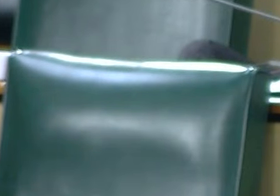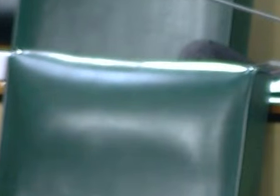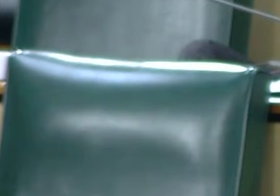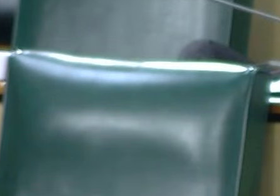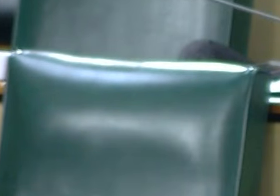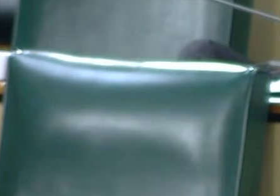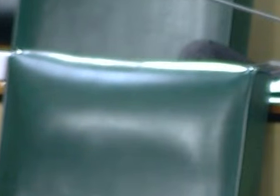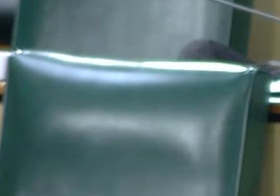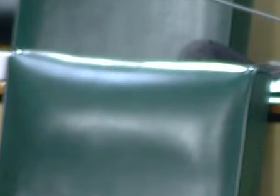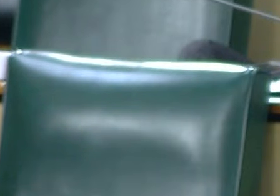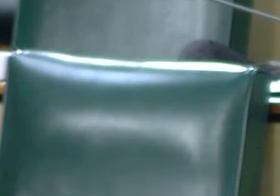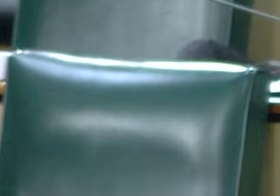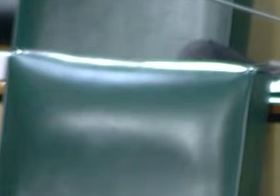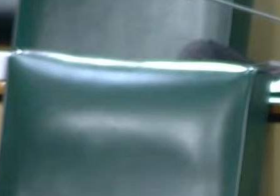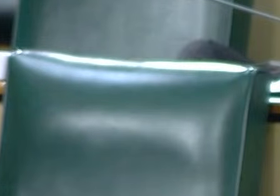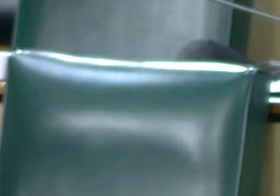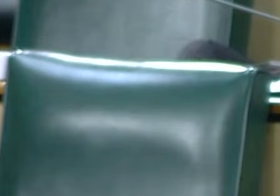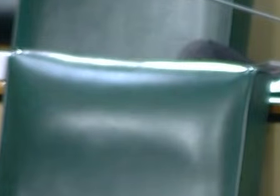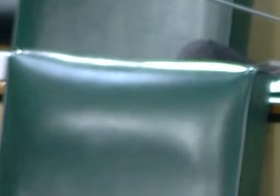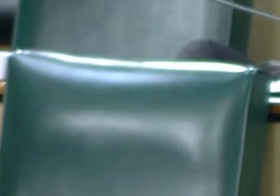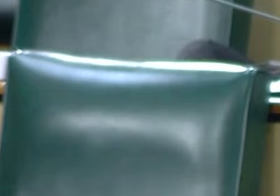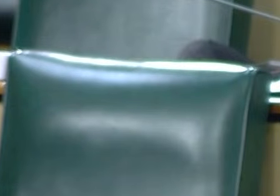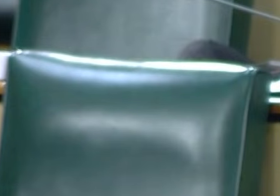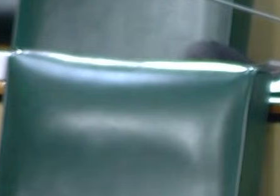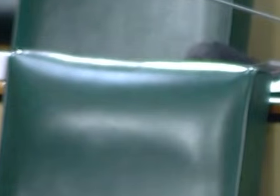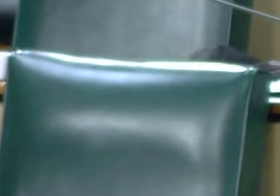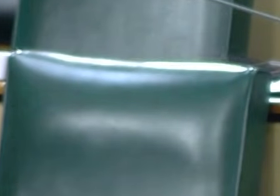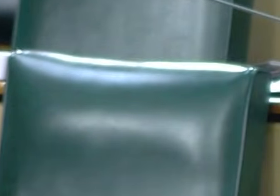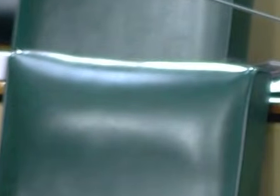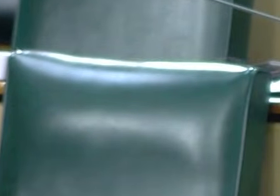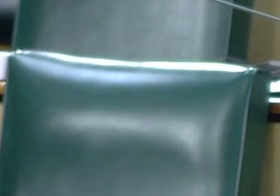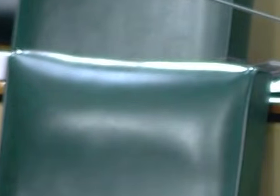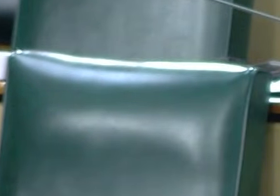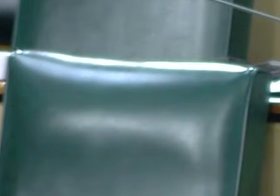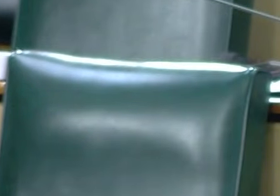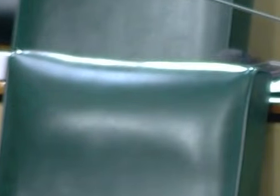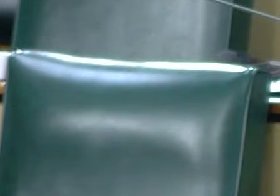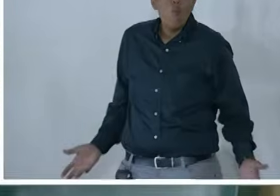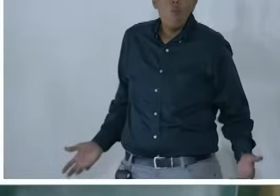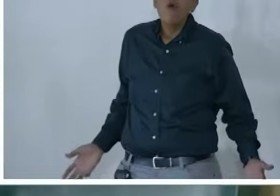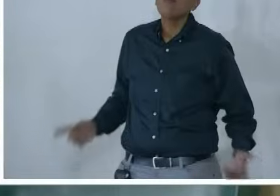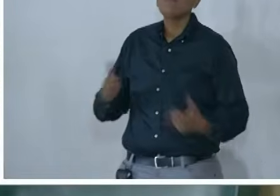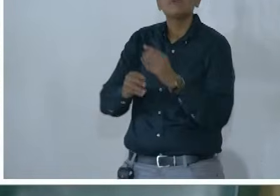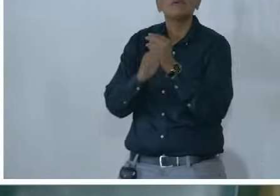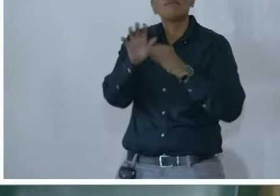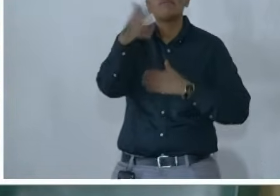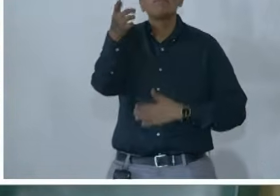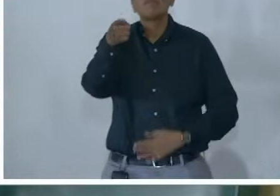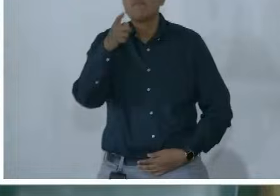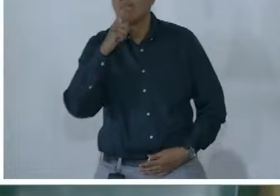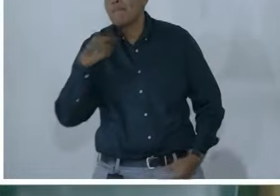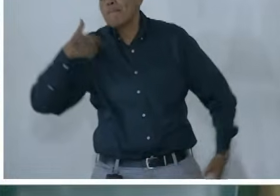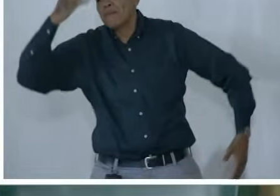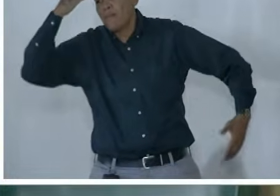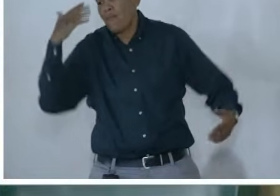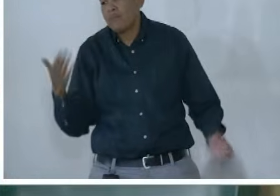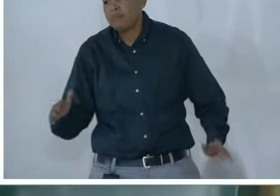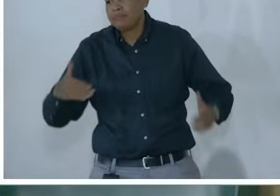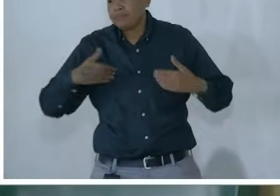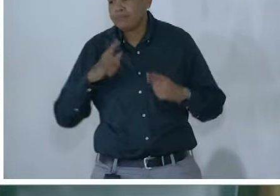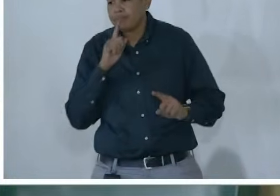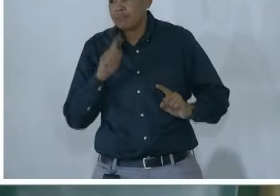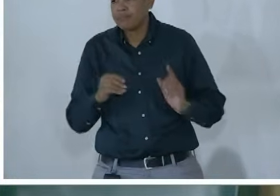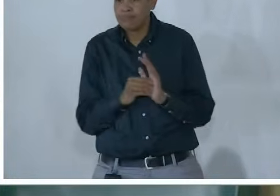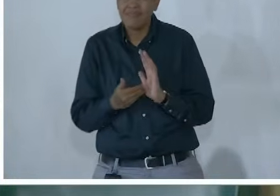capabilities right now. How can they further scale up that program? And I don't have the